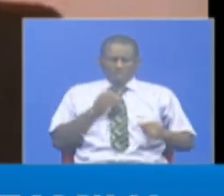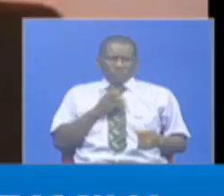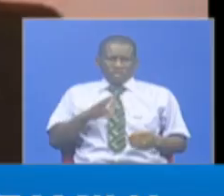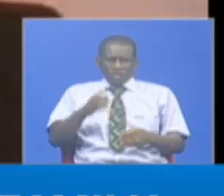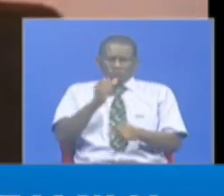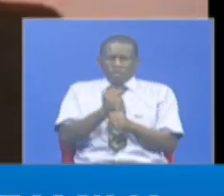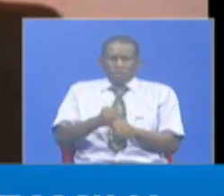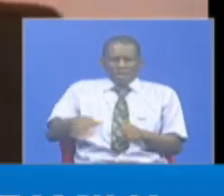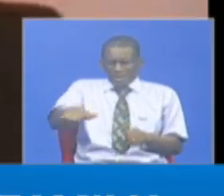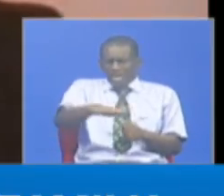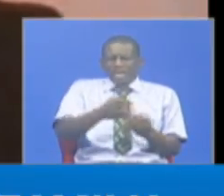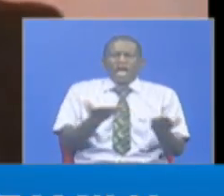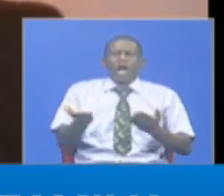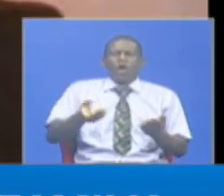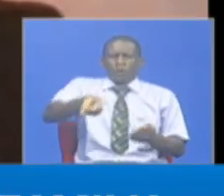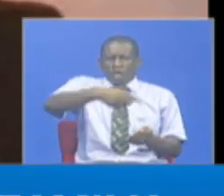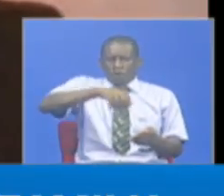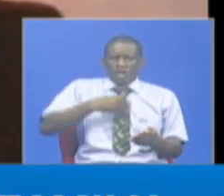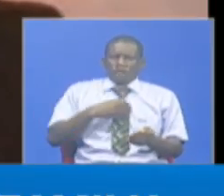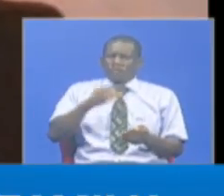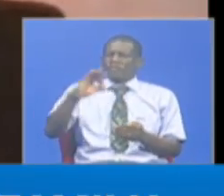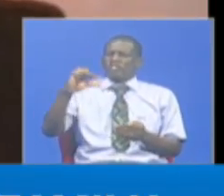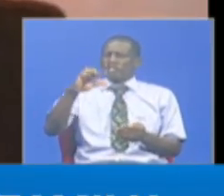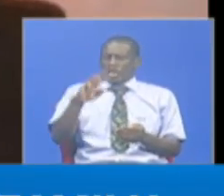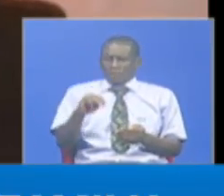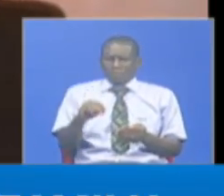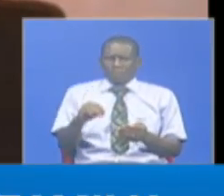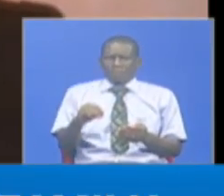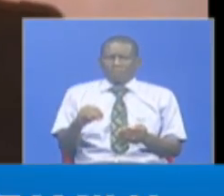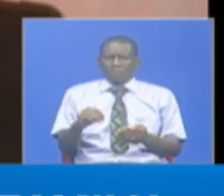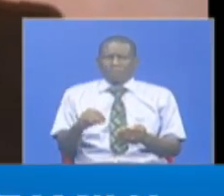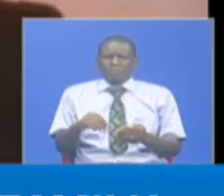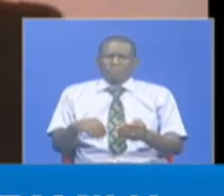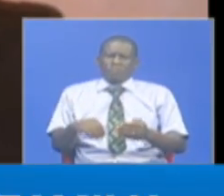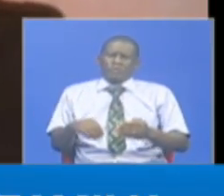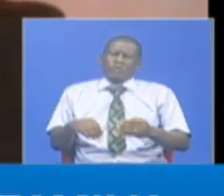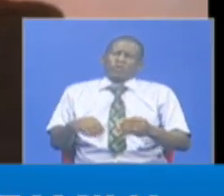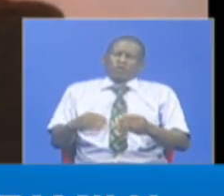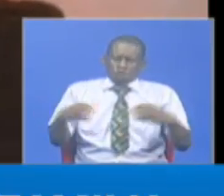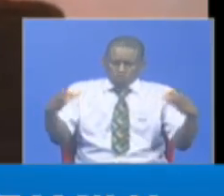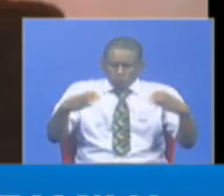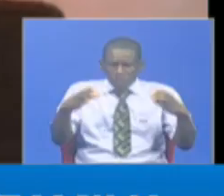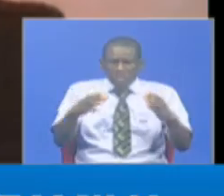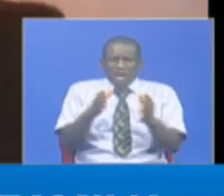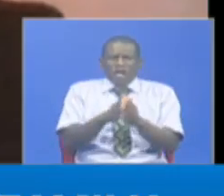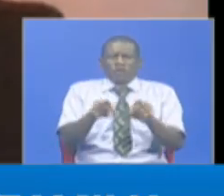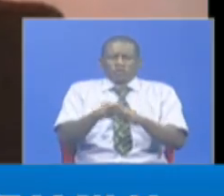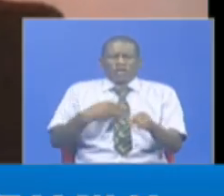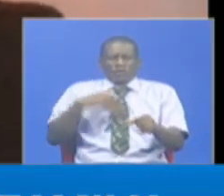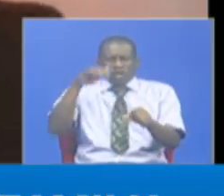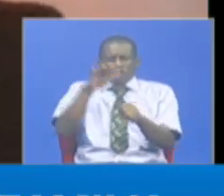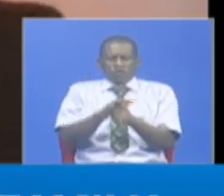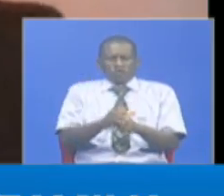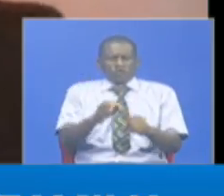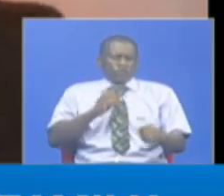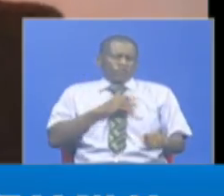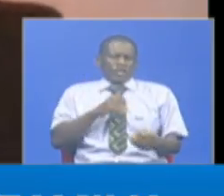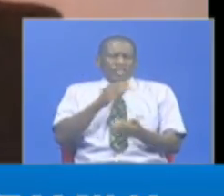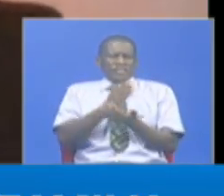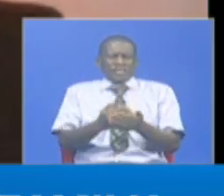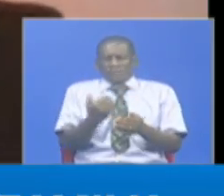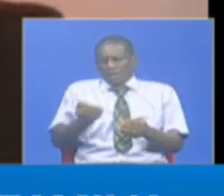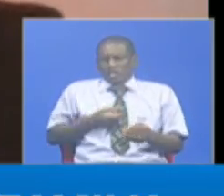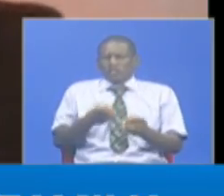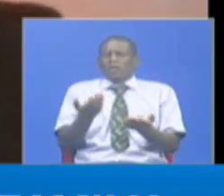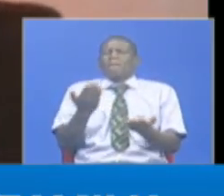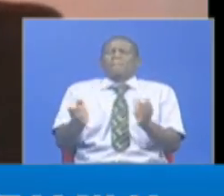where we have FGM, some FGM practicing communities, and there's a lot of fear that some girls may not go back to school